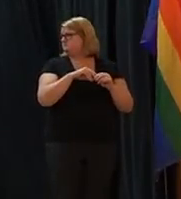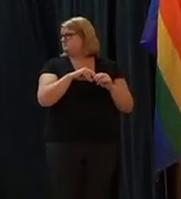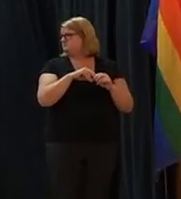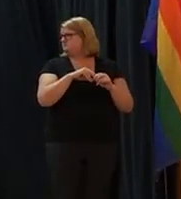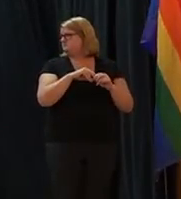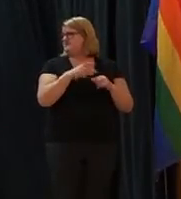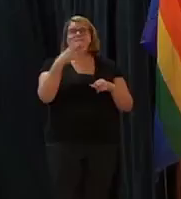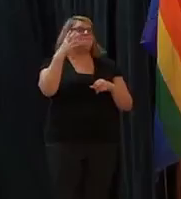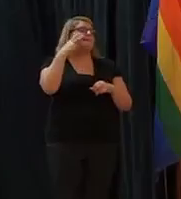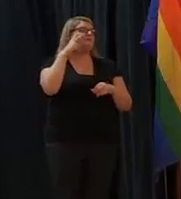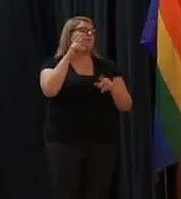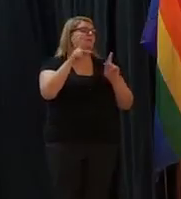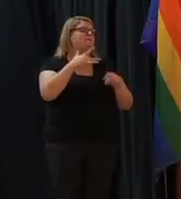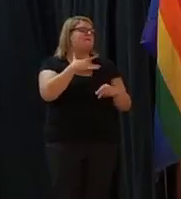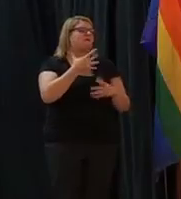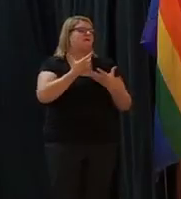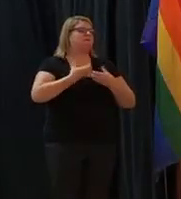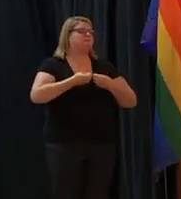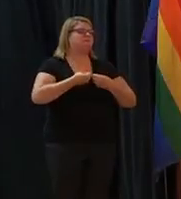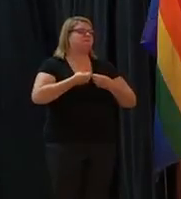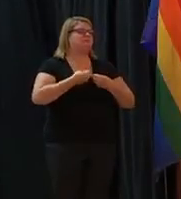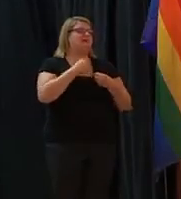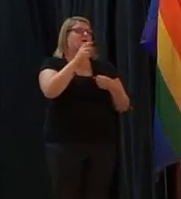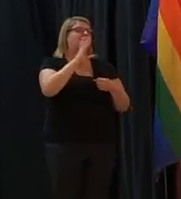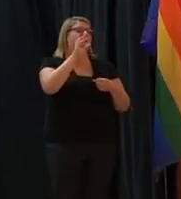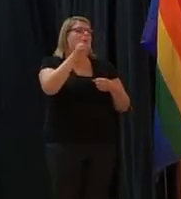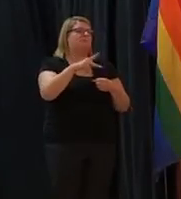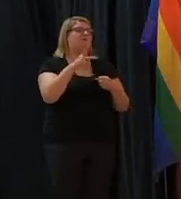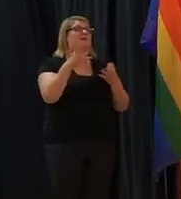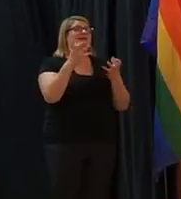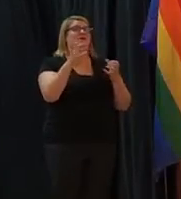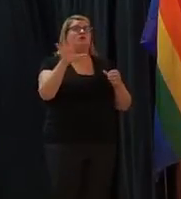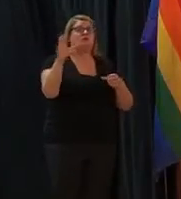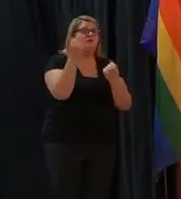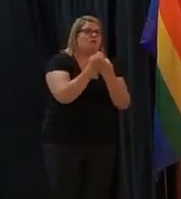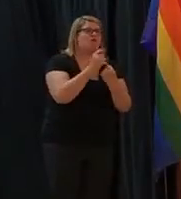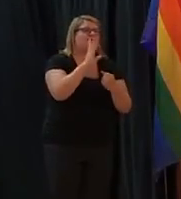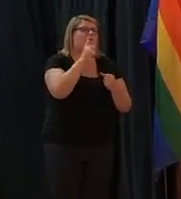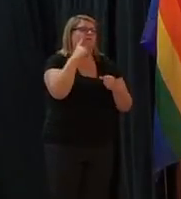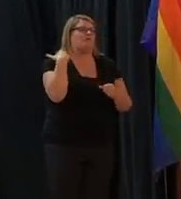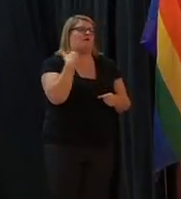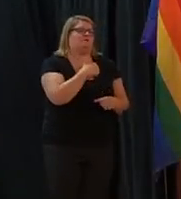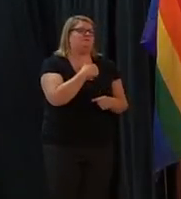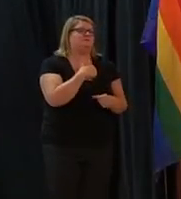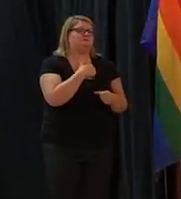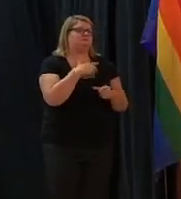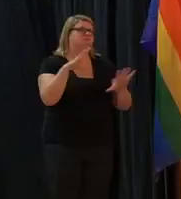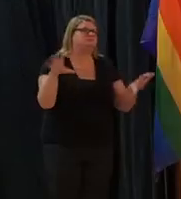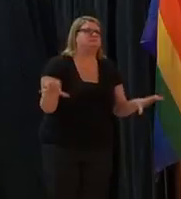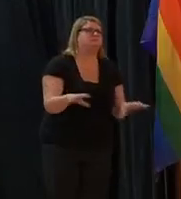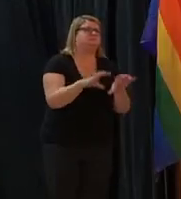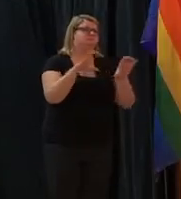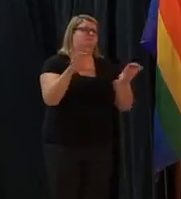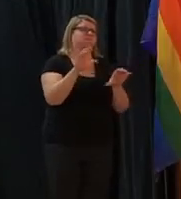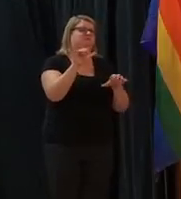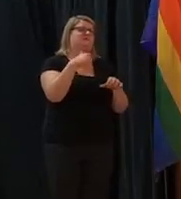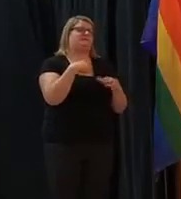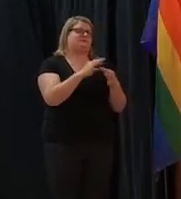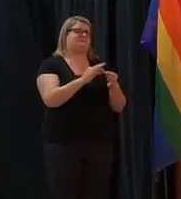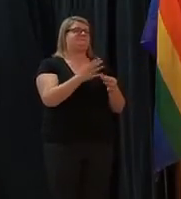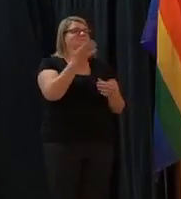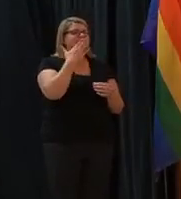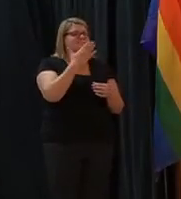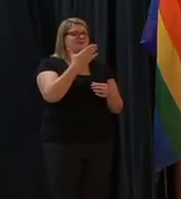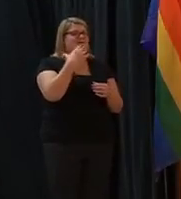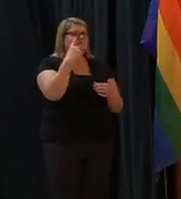don't speak at all. So we want and we need your support in that way, or every way is possible. Thank you,